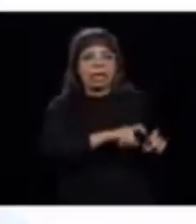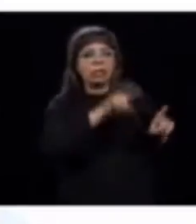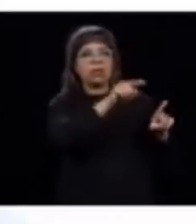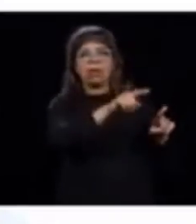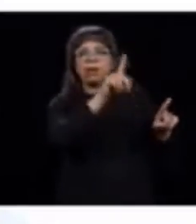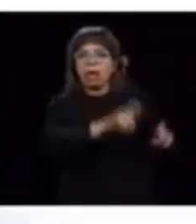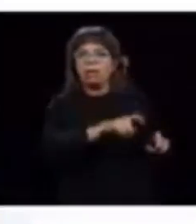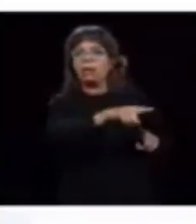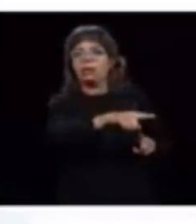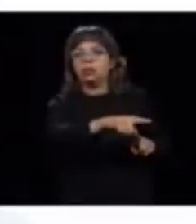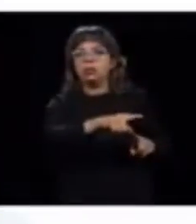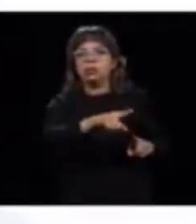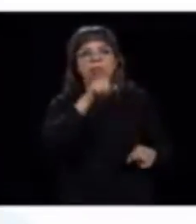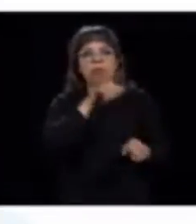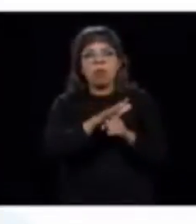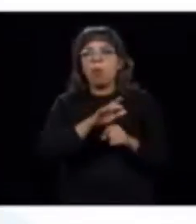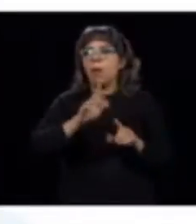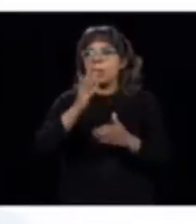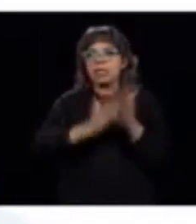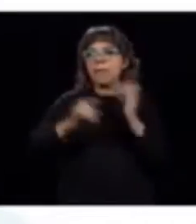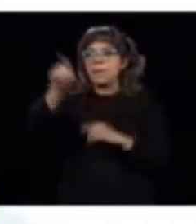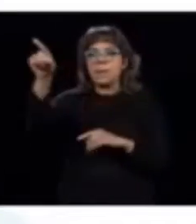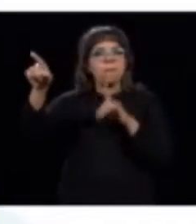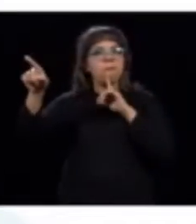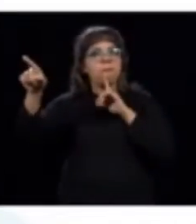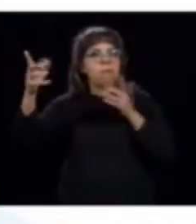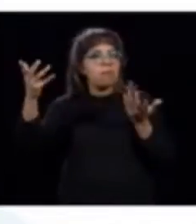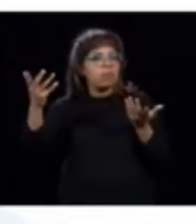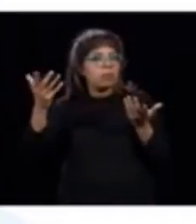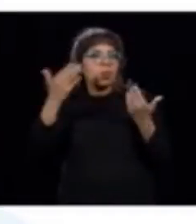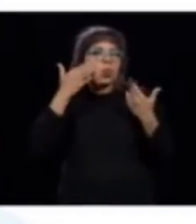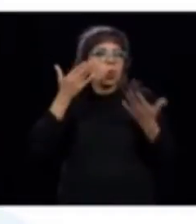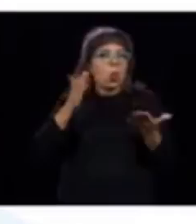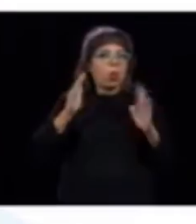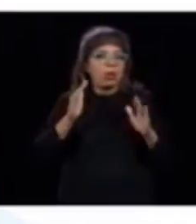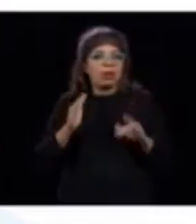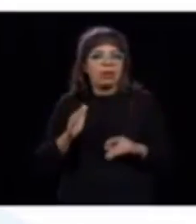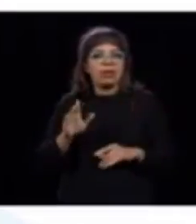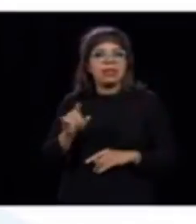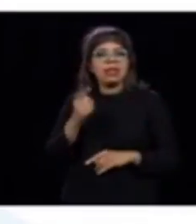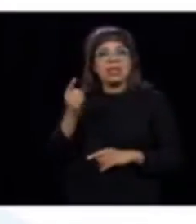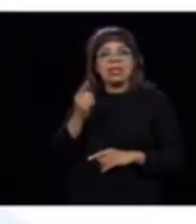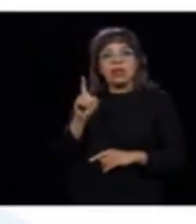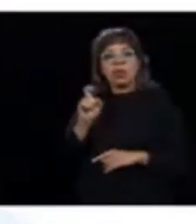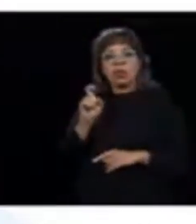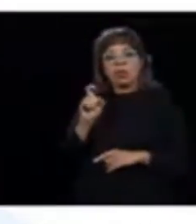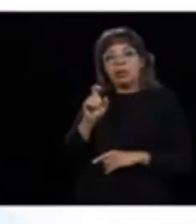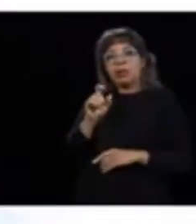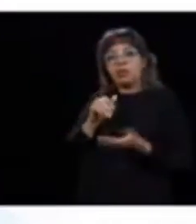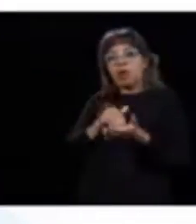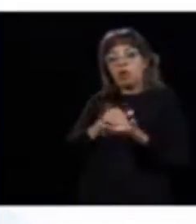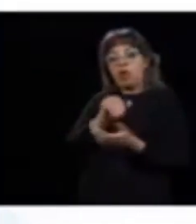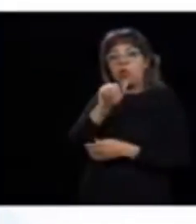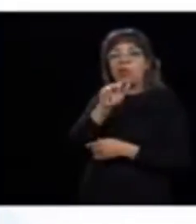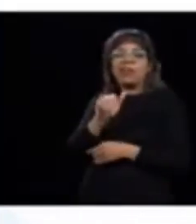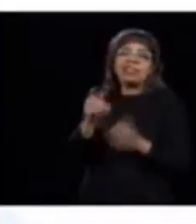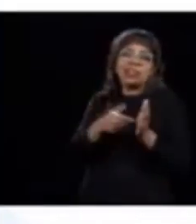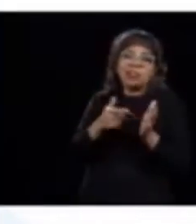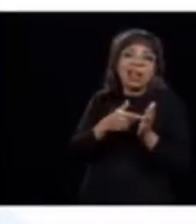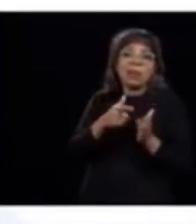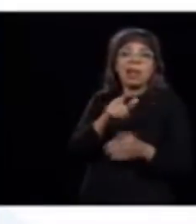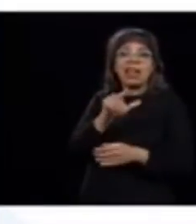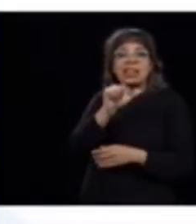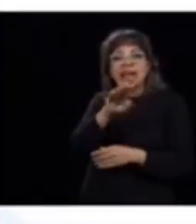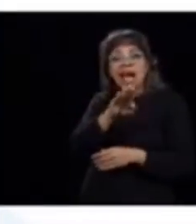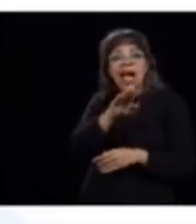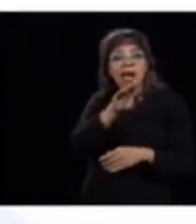Everywhere else? no. Somewhere, it's only lab-confirmed case, and sometimes they don't do a lot of tests, so they could not confirm